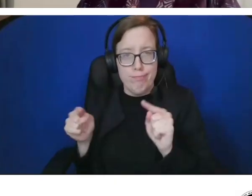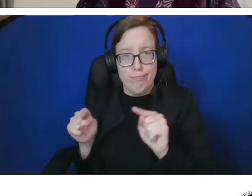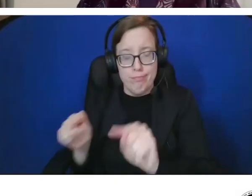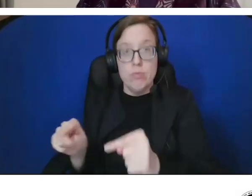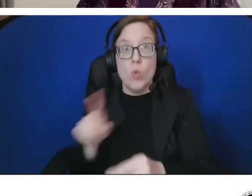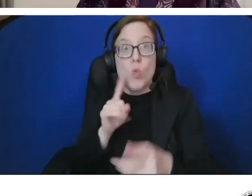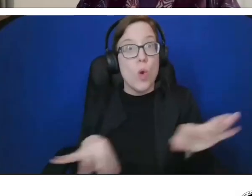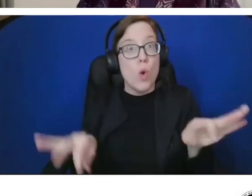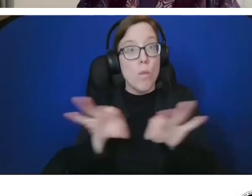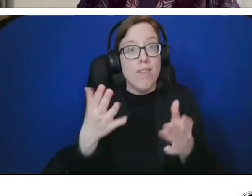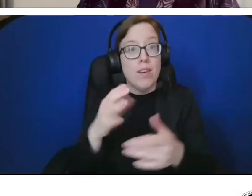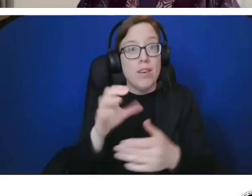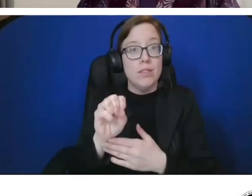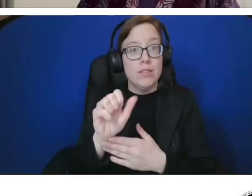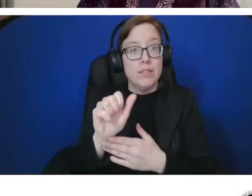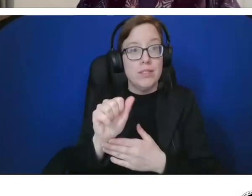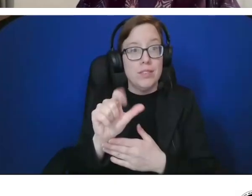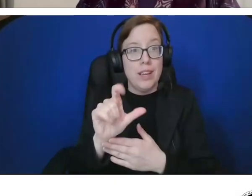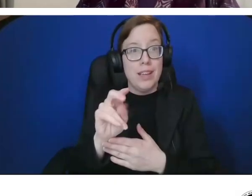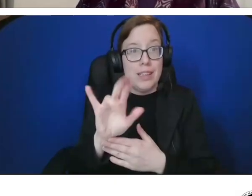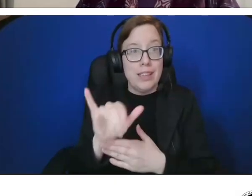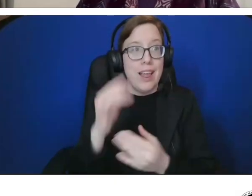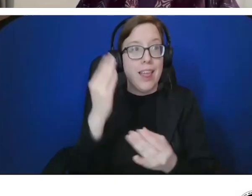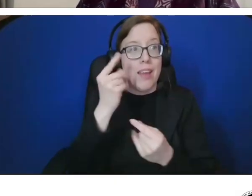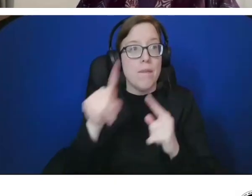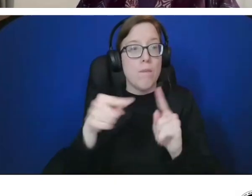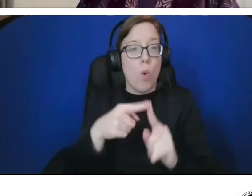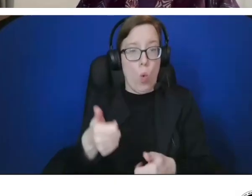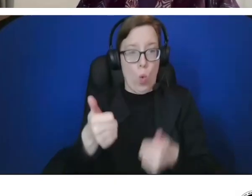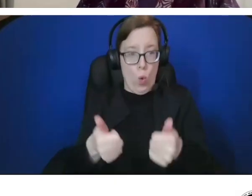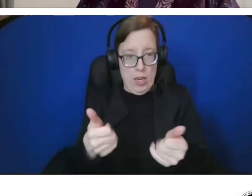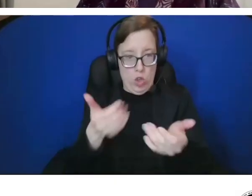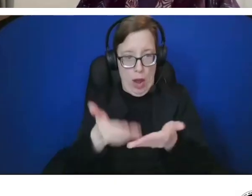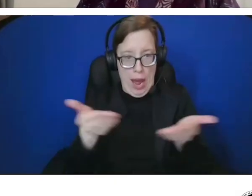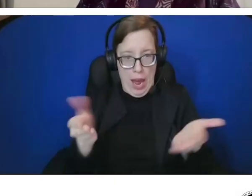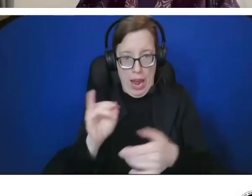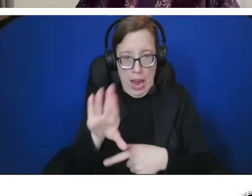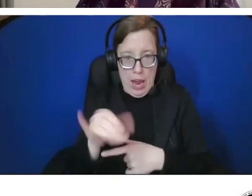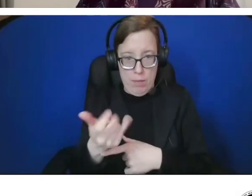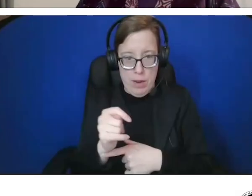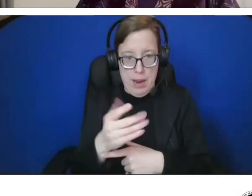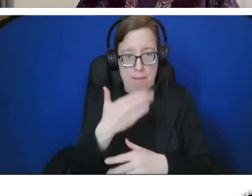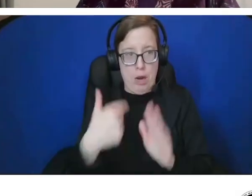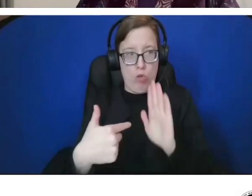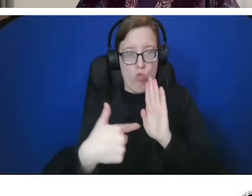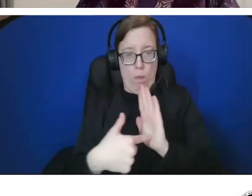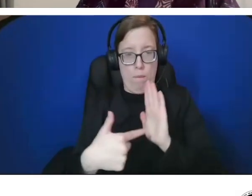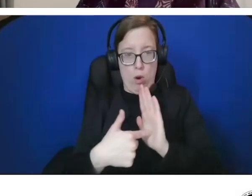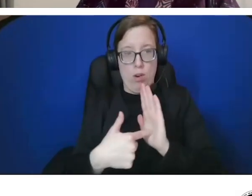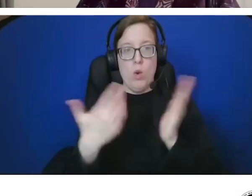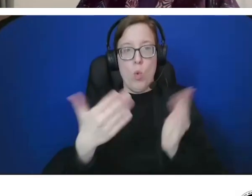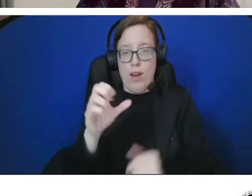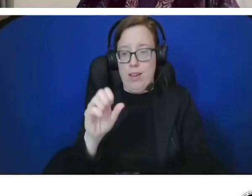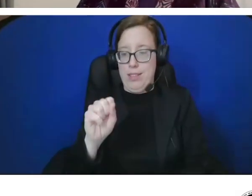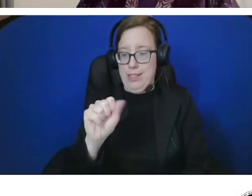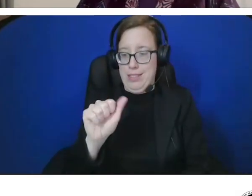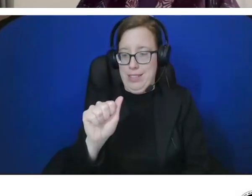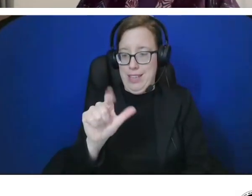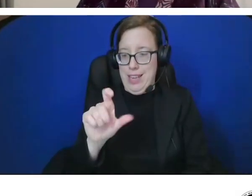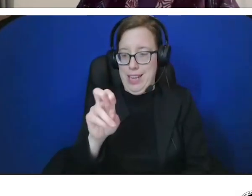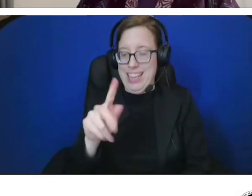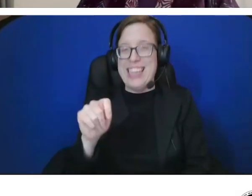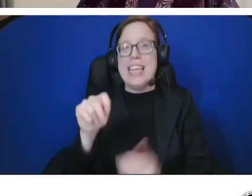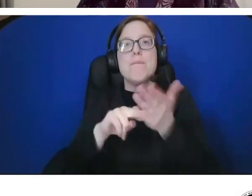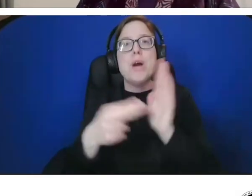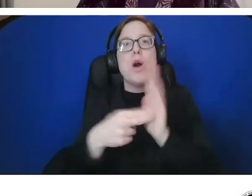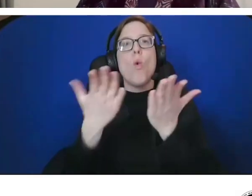so, again, the importance of saliency and thinking about which objects best represent what is salient to the